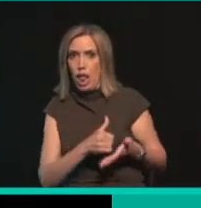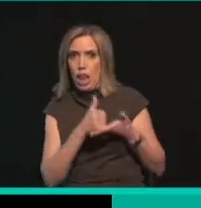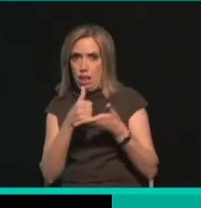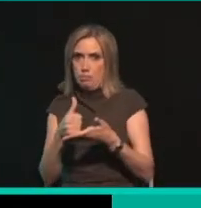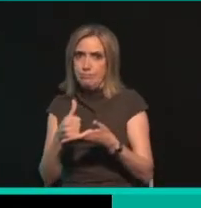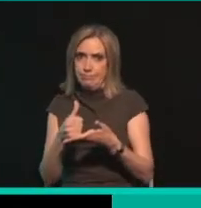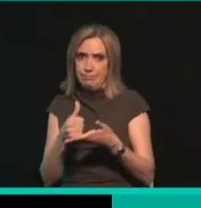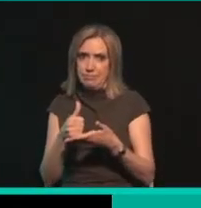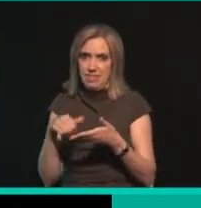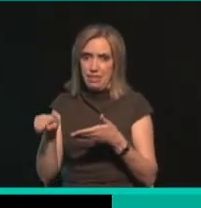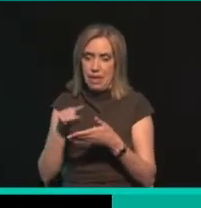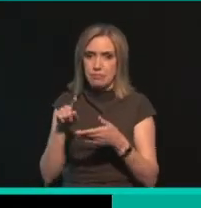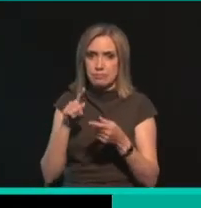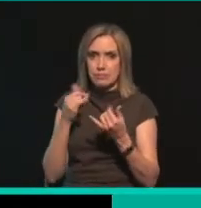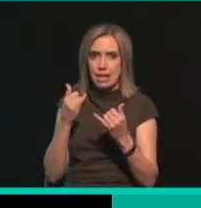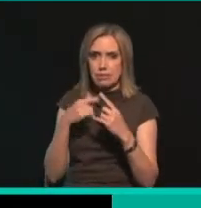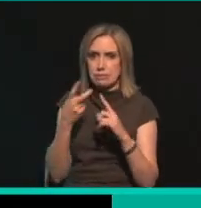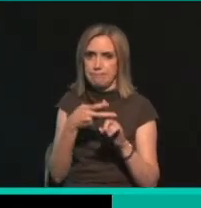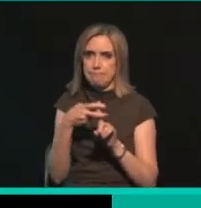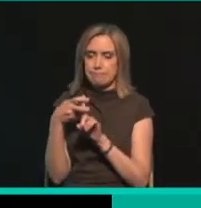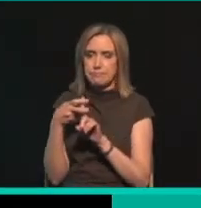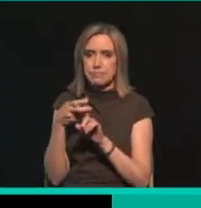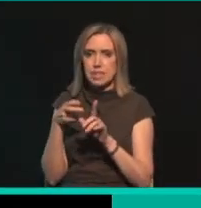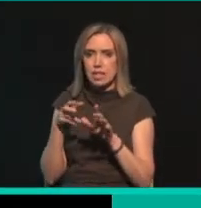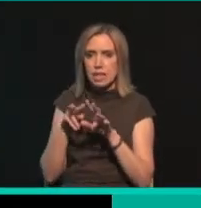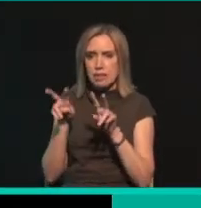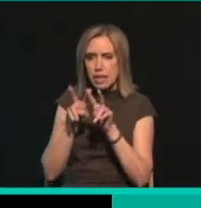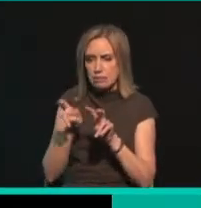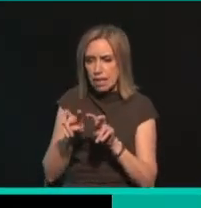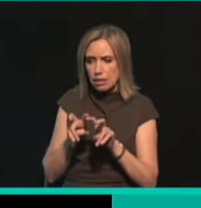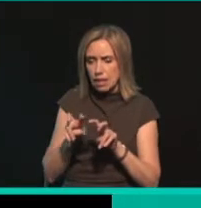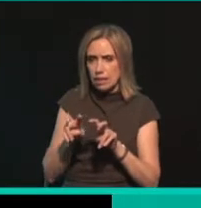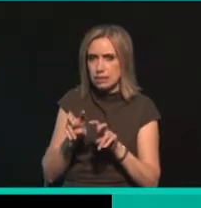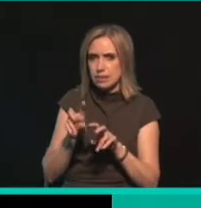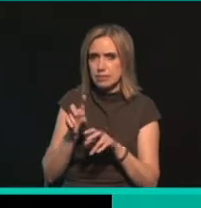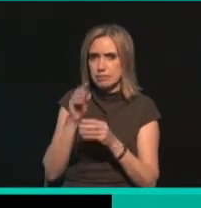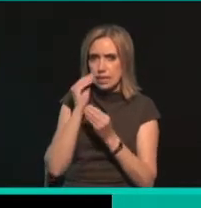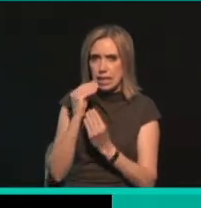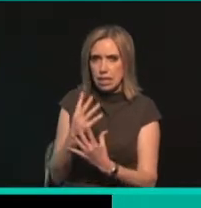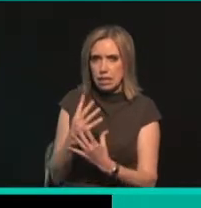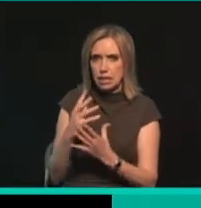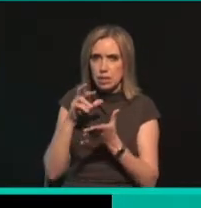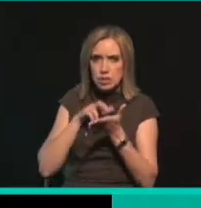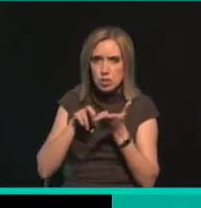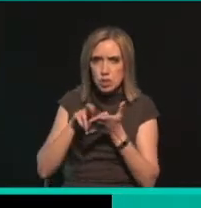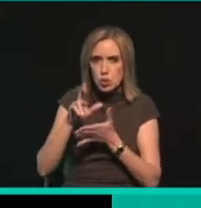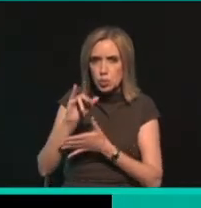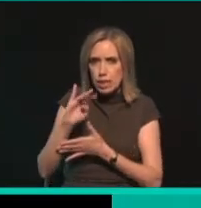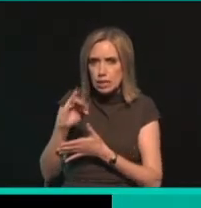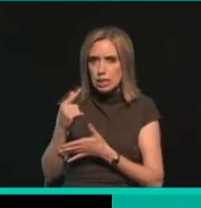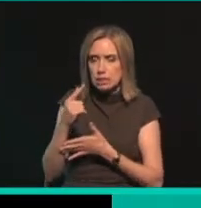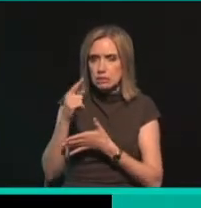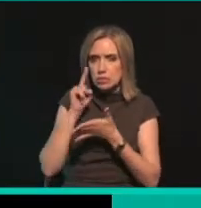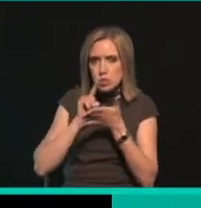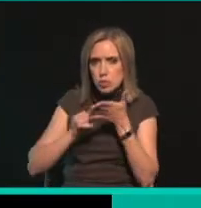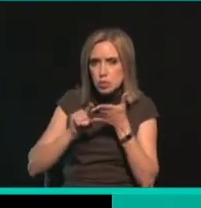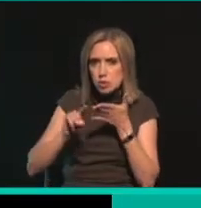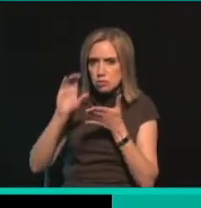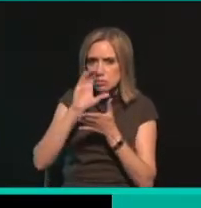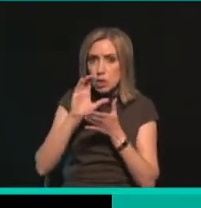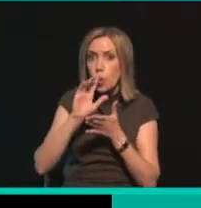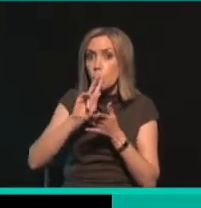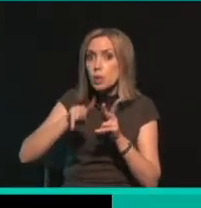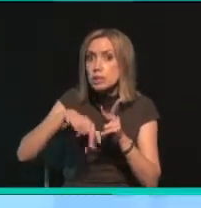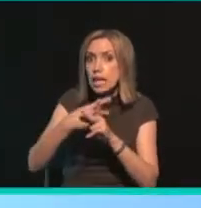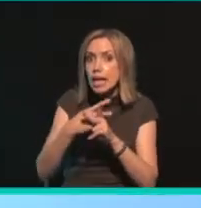this is done through analyzing the data, the ratings, the searches, the dates, what type of device you